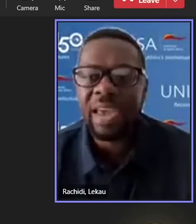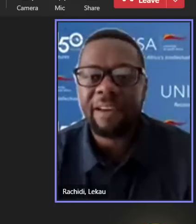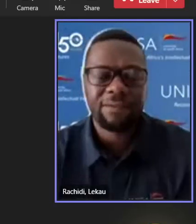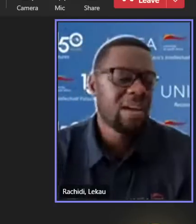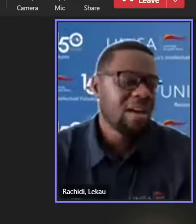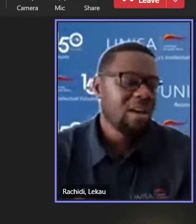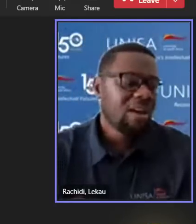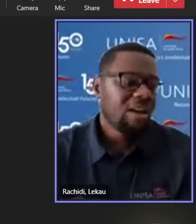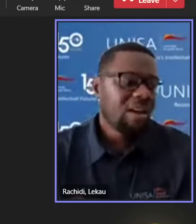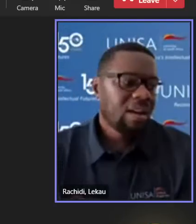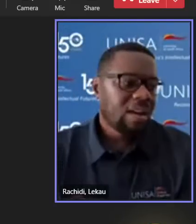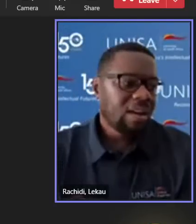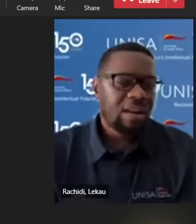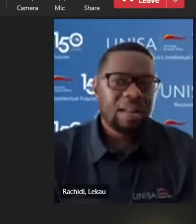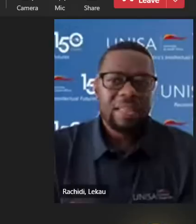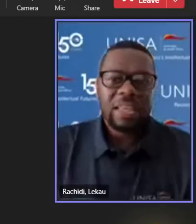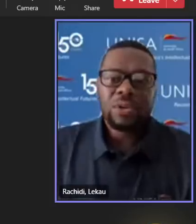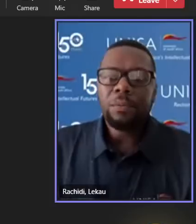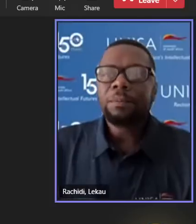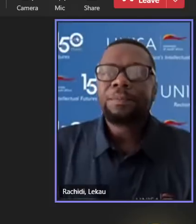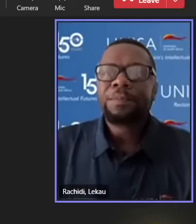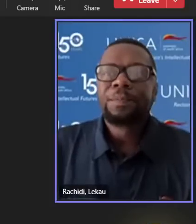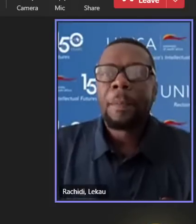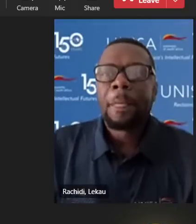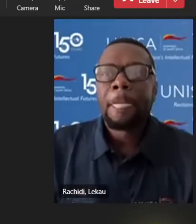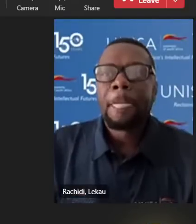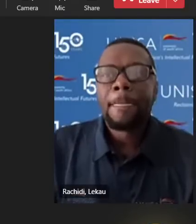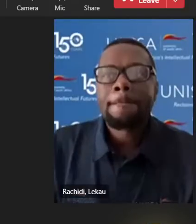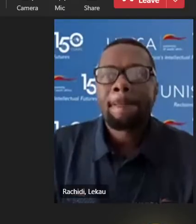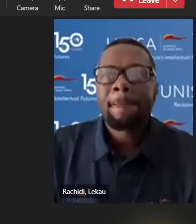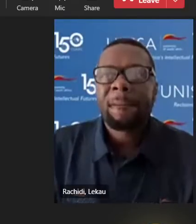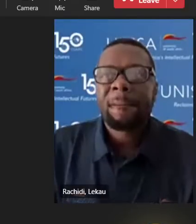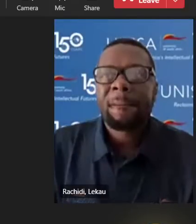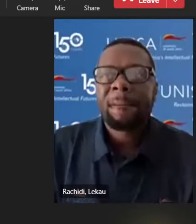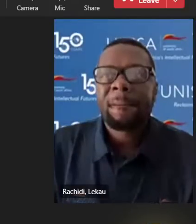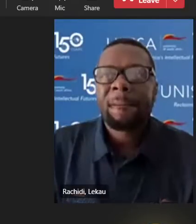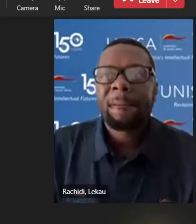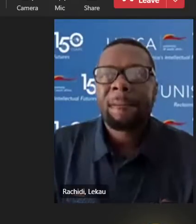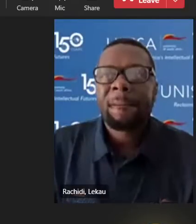you may have. Thank you.